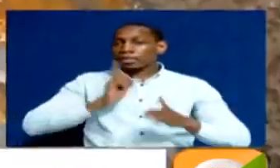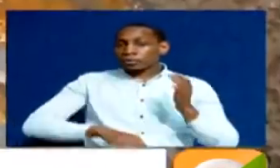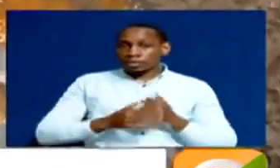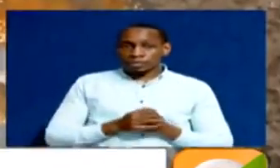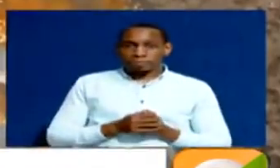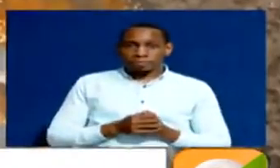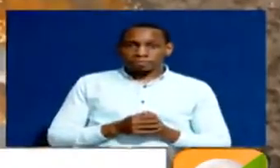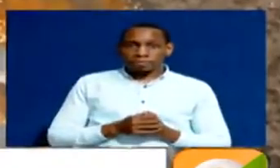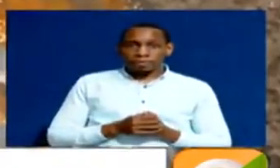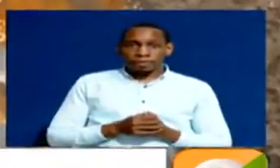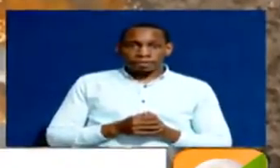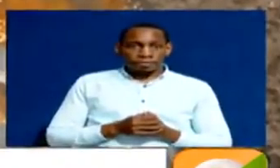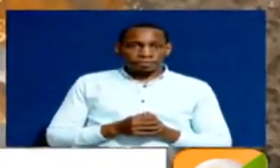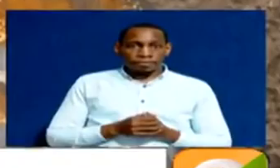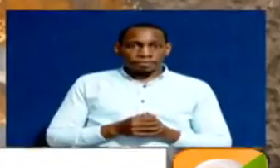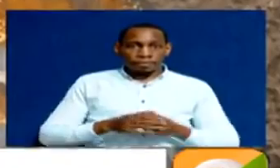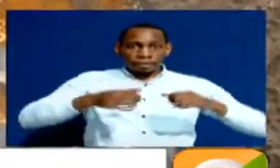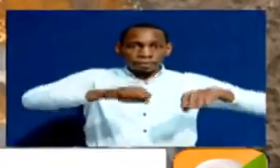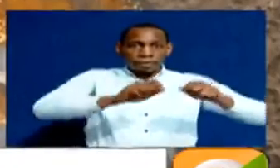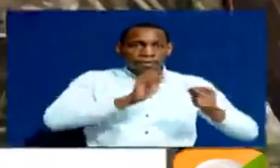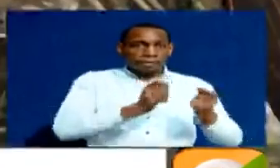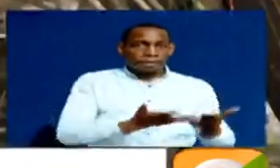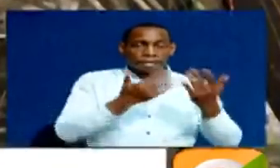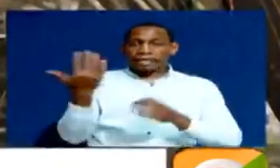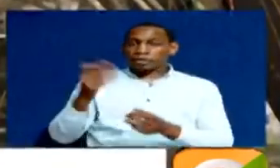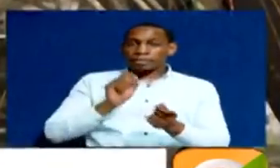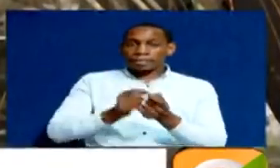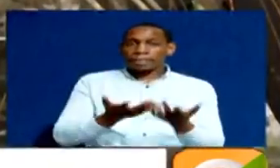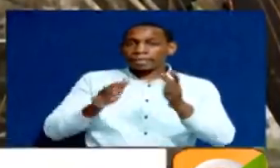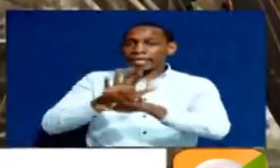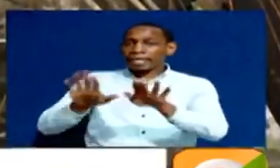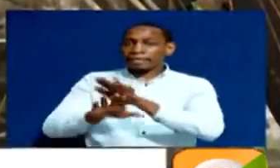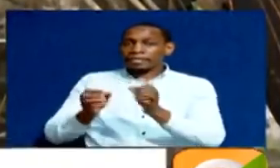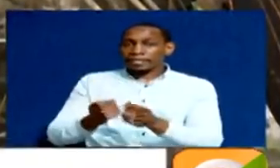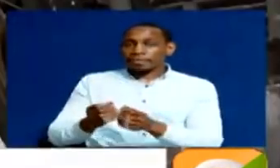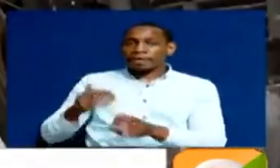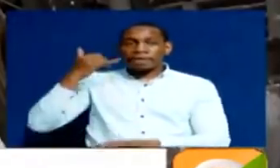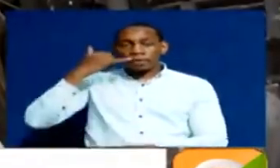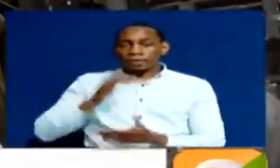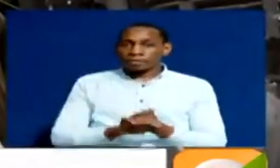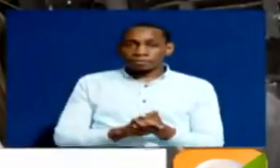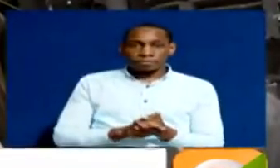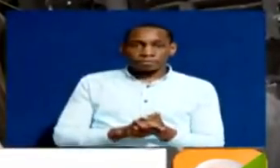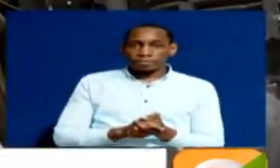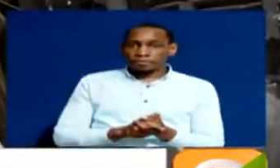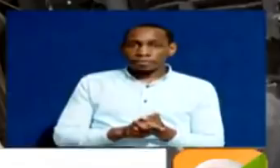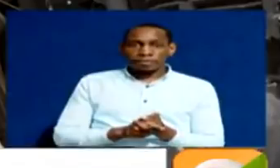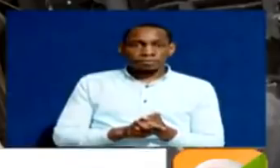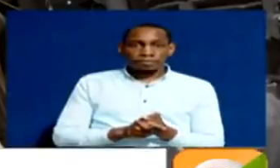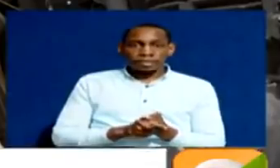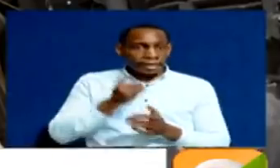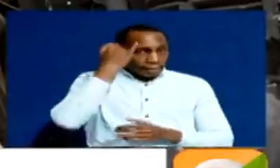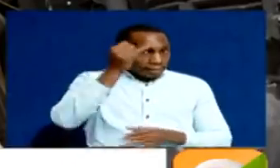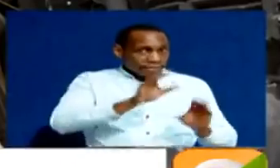it, they burned the motorcycles, their documents, everything, the phones. They did not even leave a